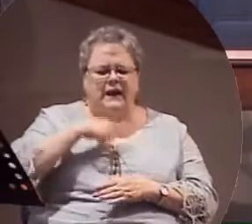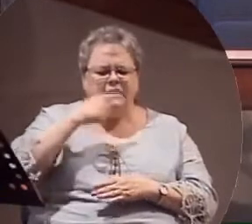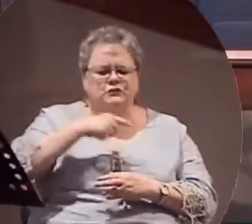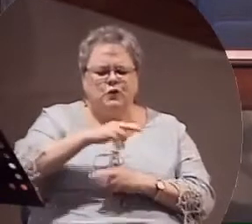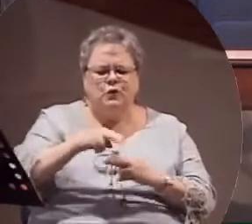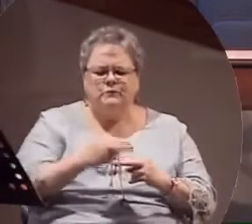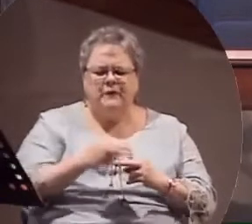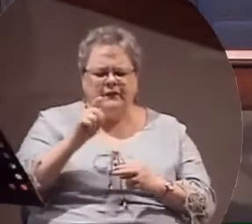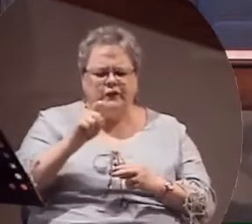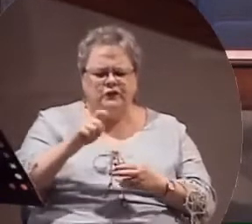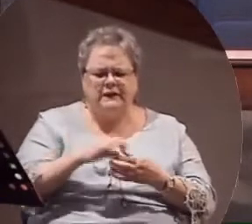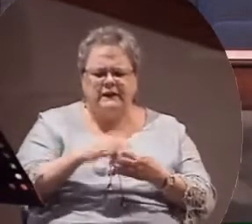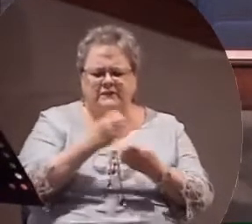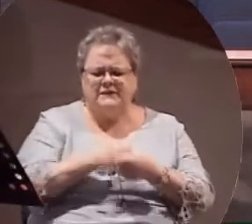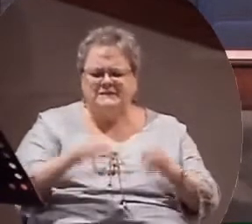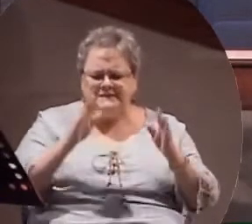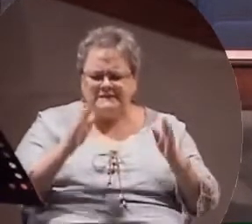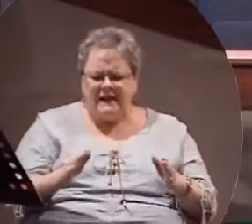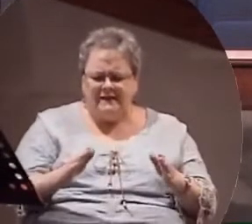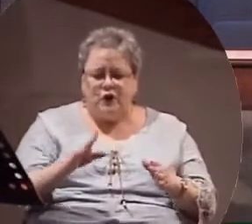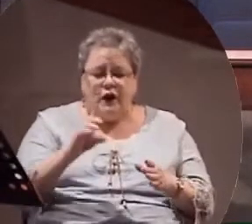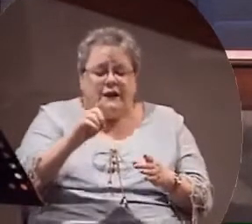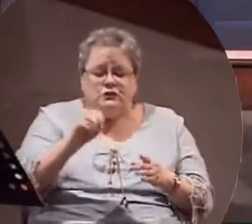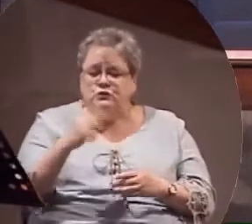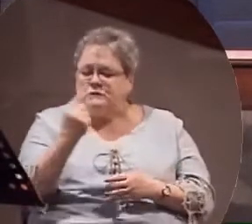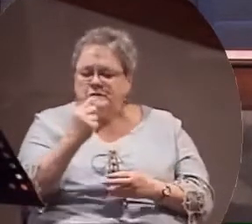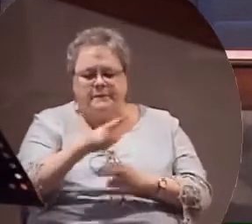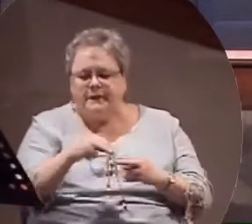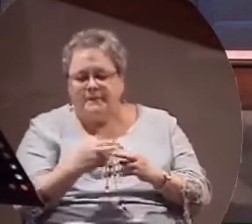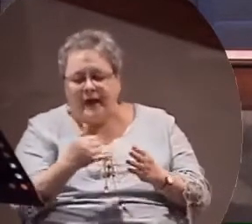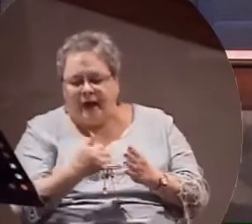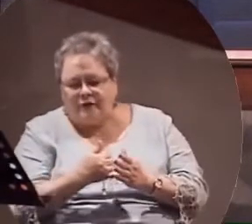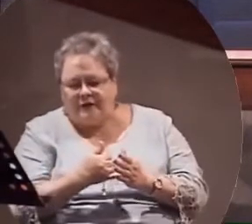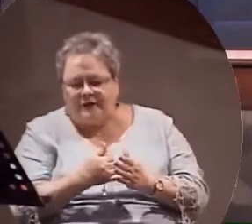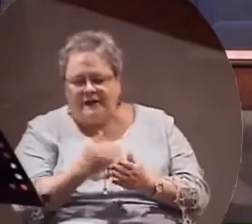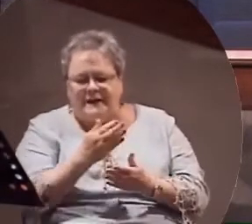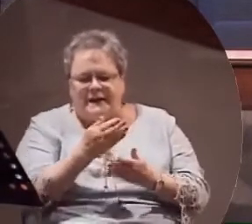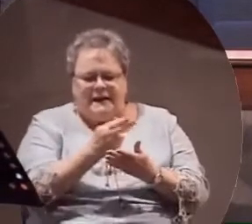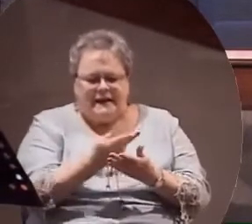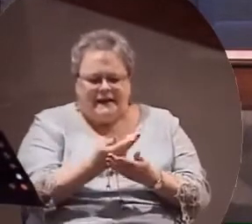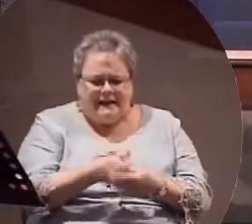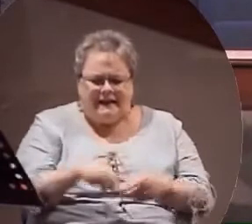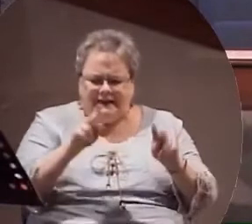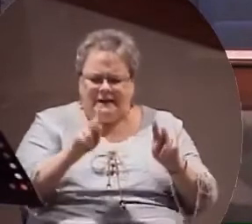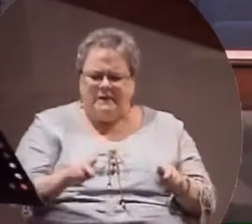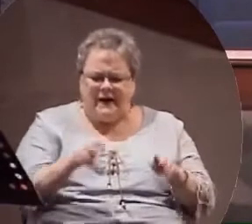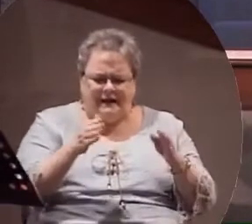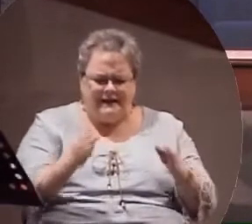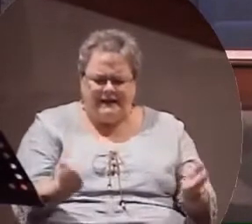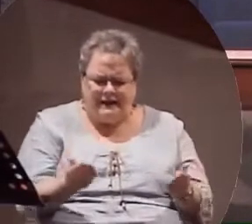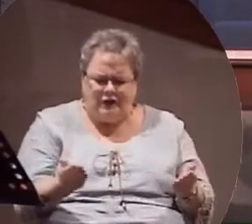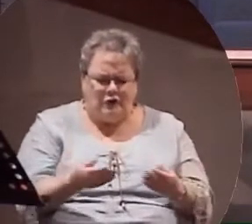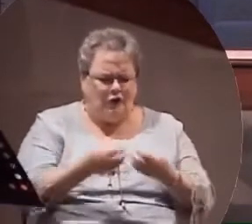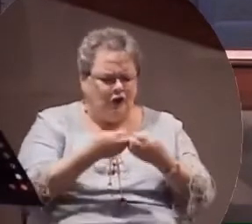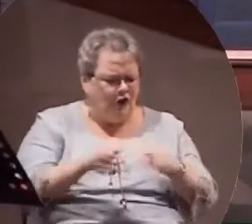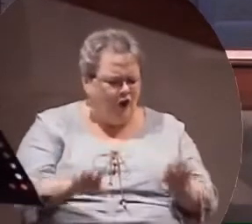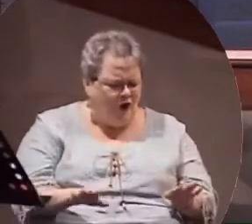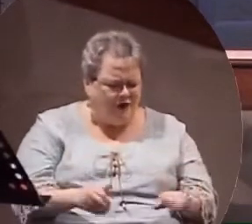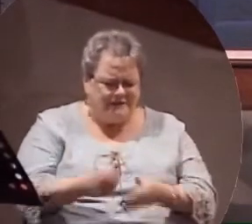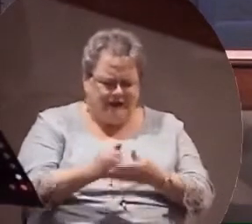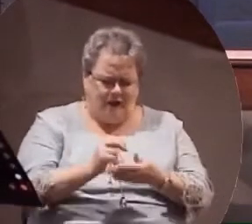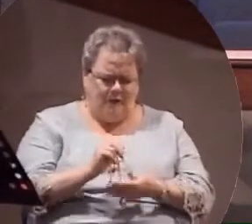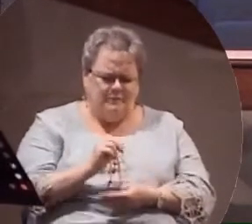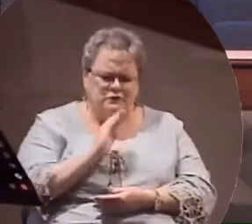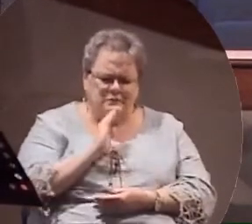Savior. And then may they do something about it. Maybe anybody that sits in this service that's unsaved. And then for those of us that are saved, help us to